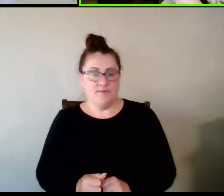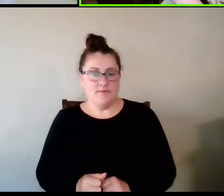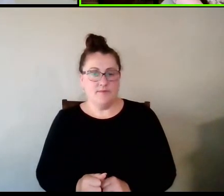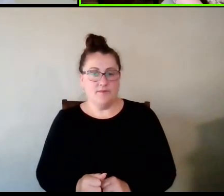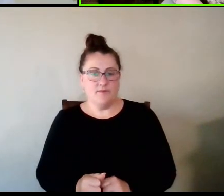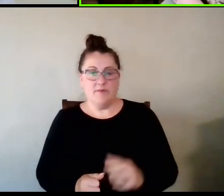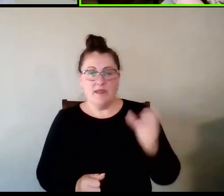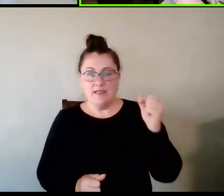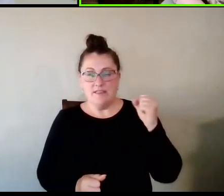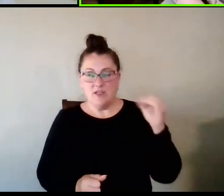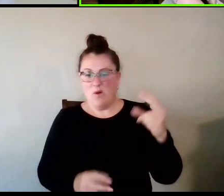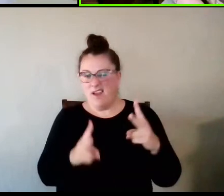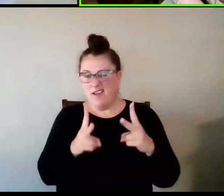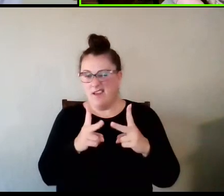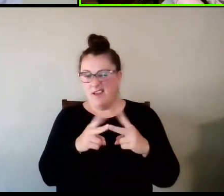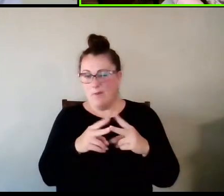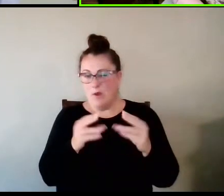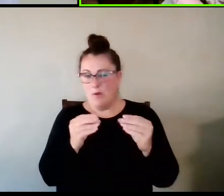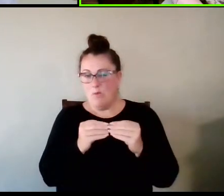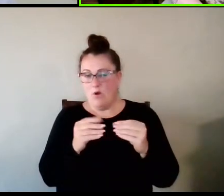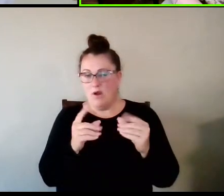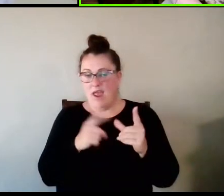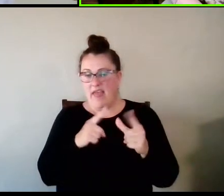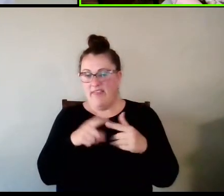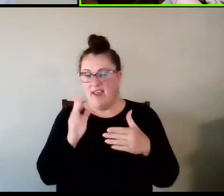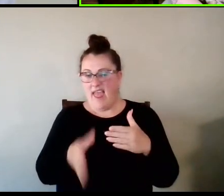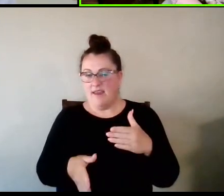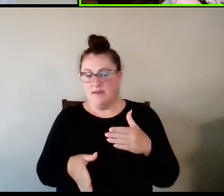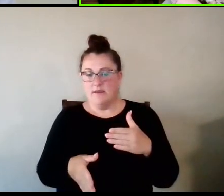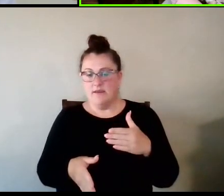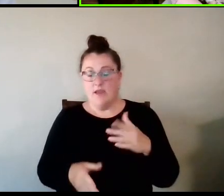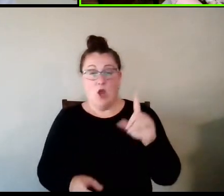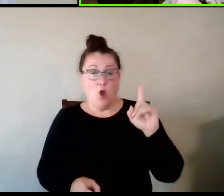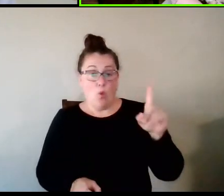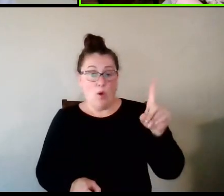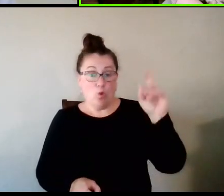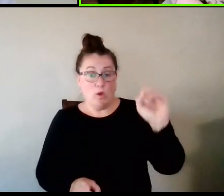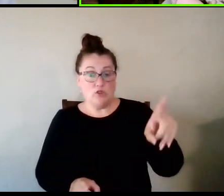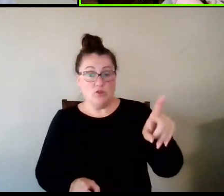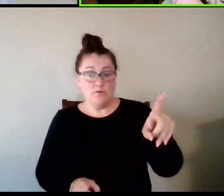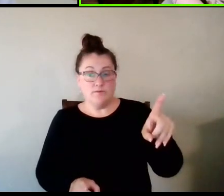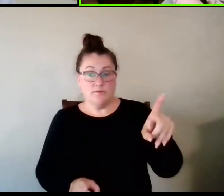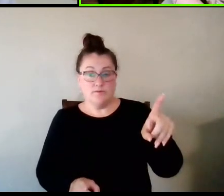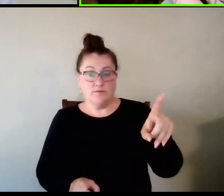just a couple more questions before we have to end. One is